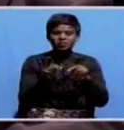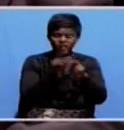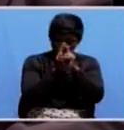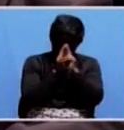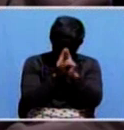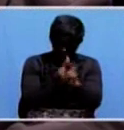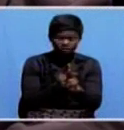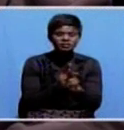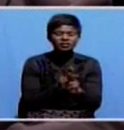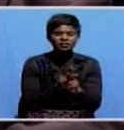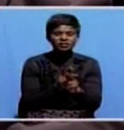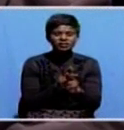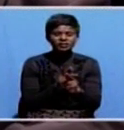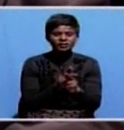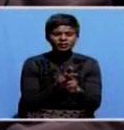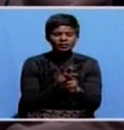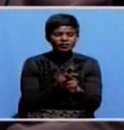irrespective of what height you were,